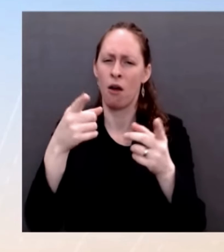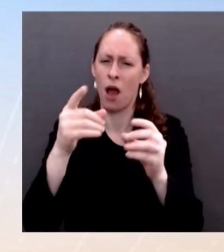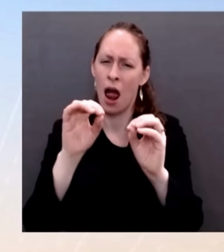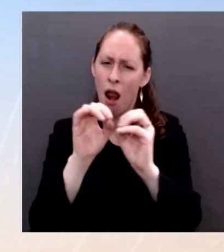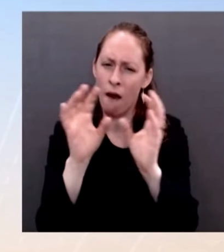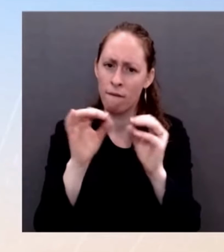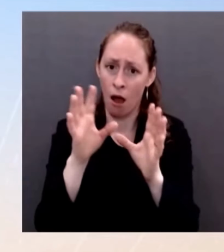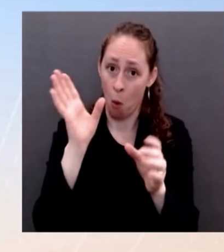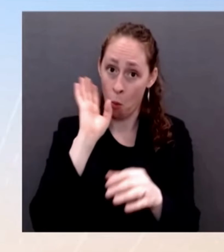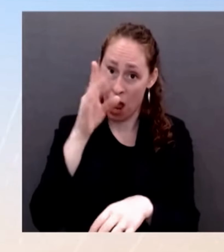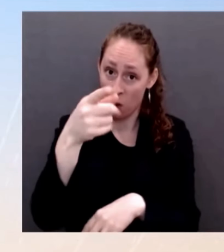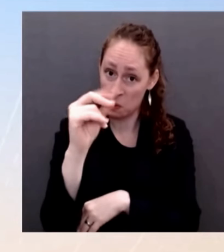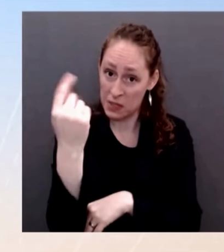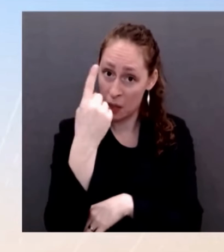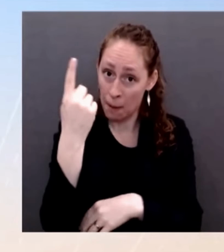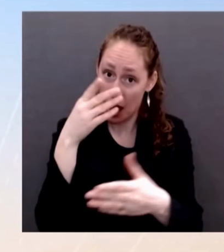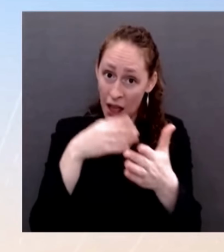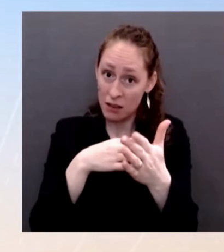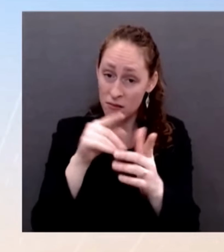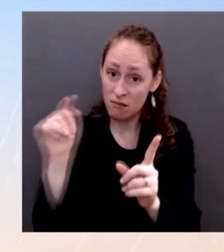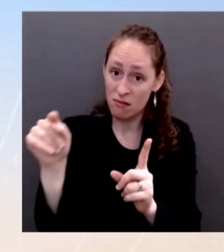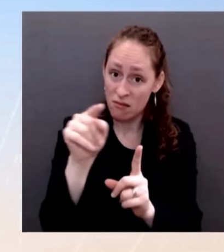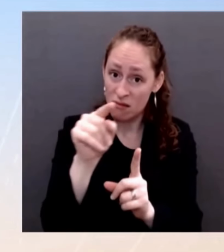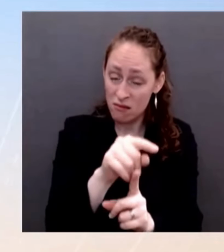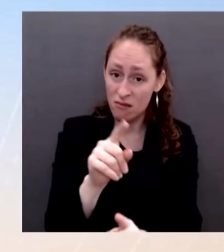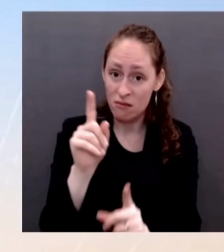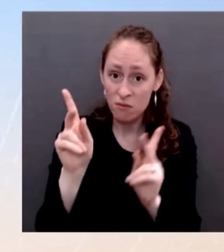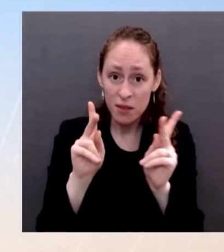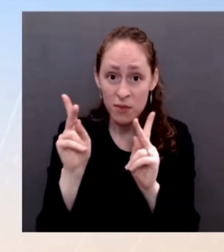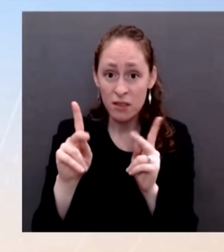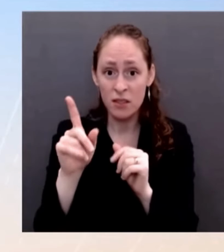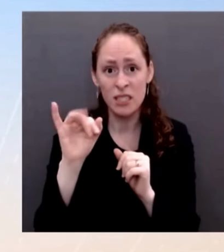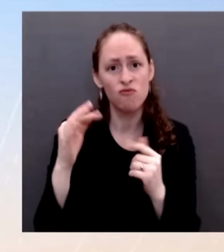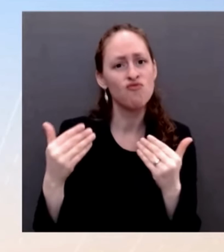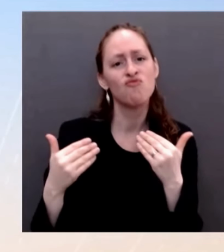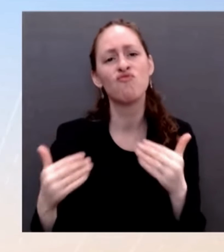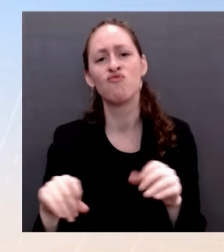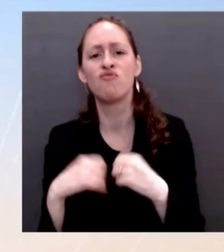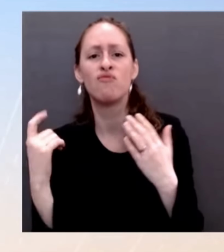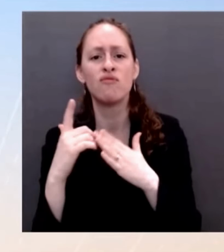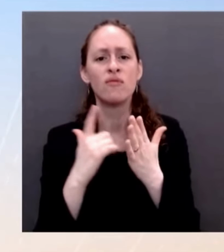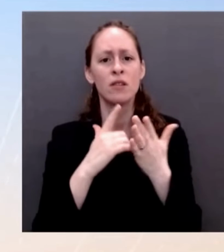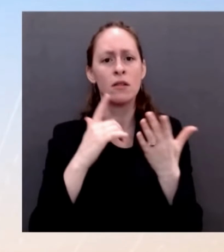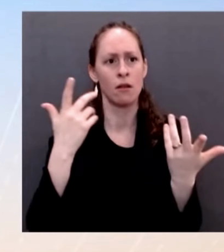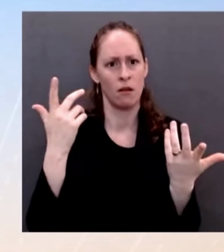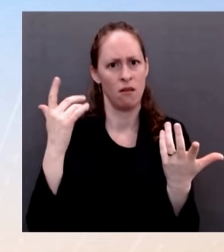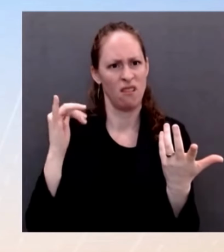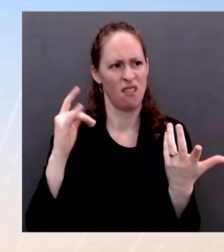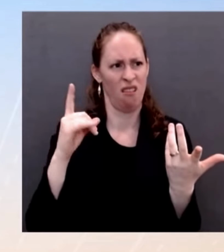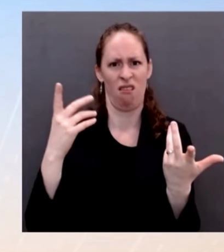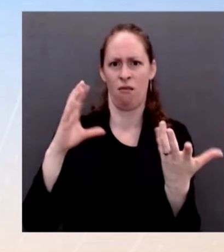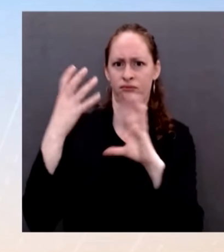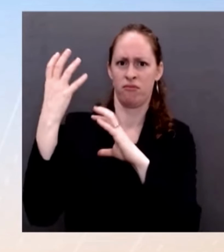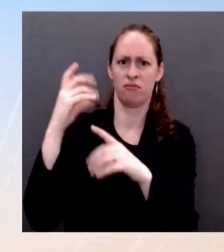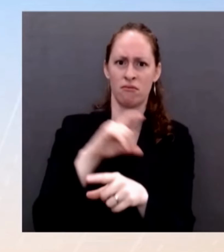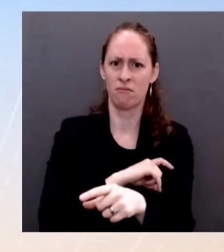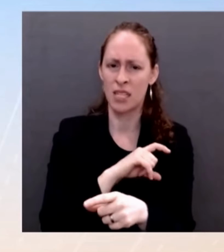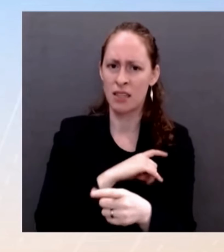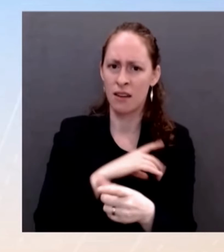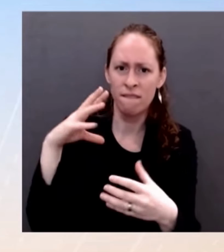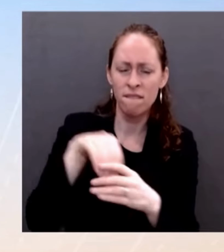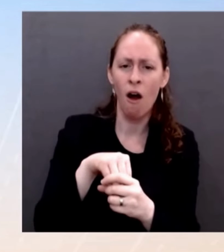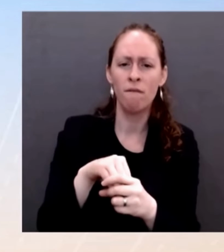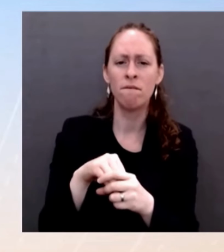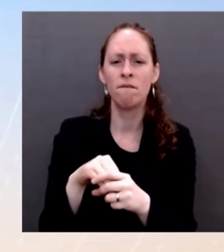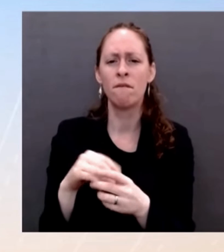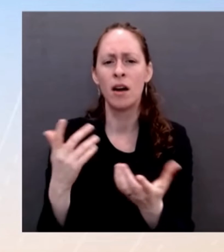or welcome that kind of clarification, given that these questions do keep resurfacing? I don't have any reaction